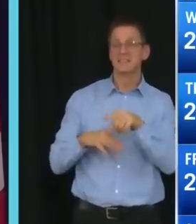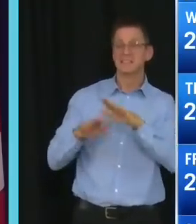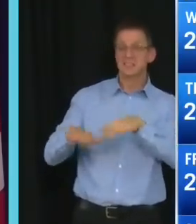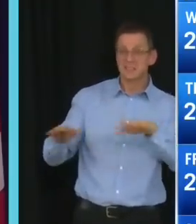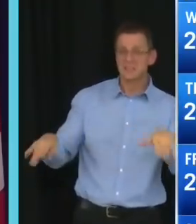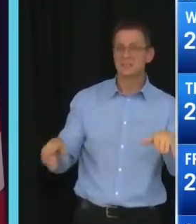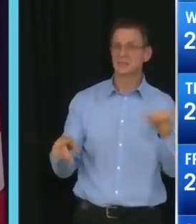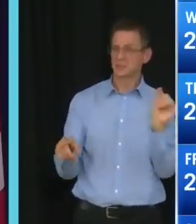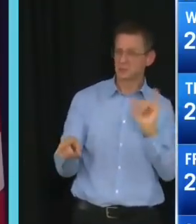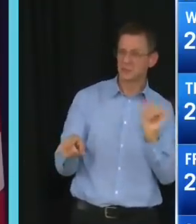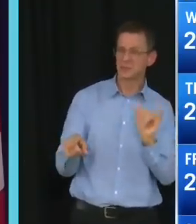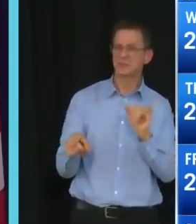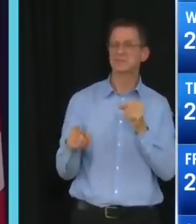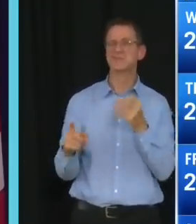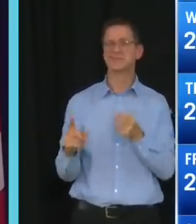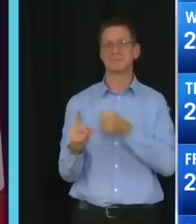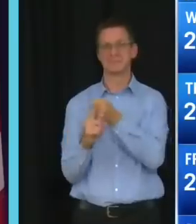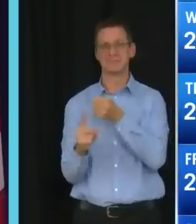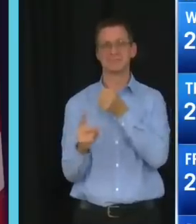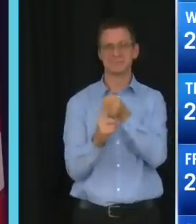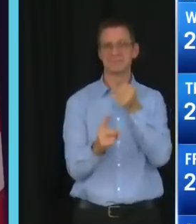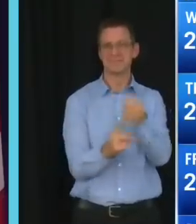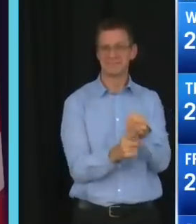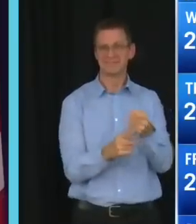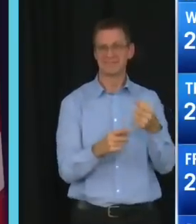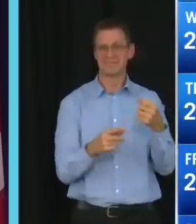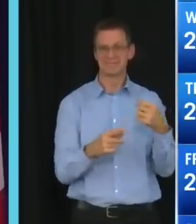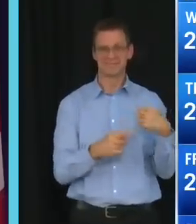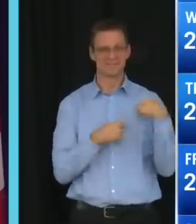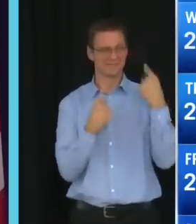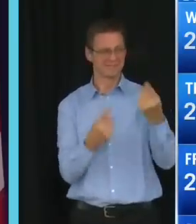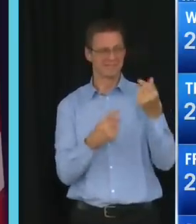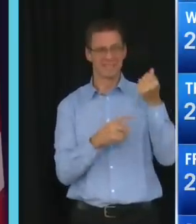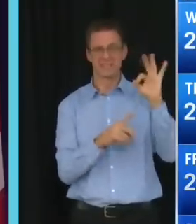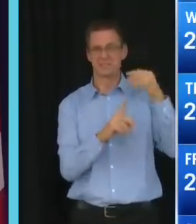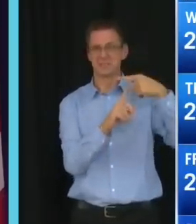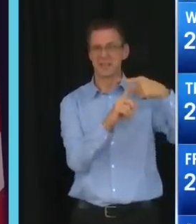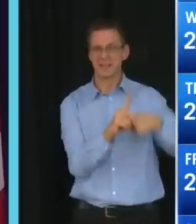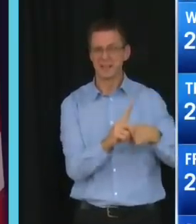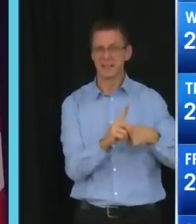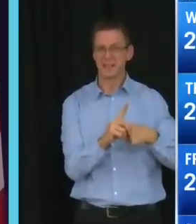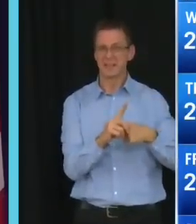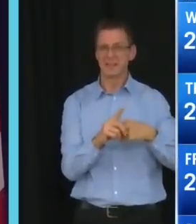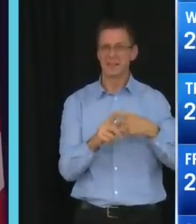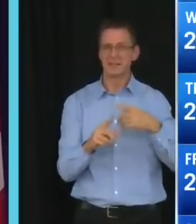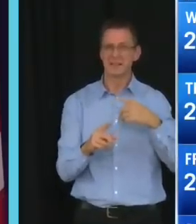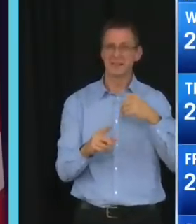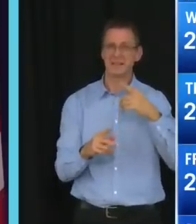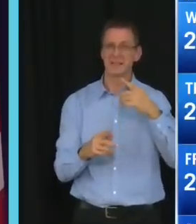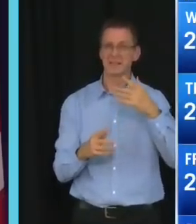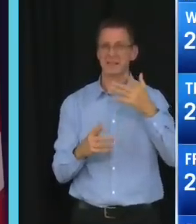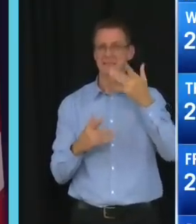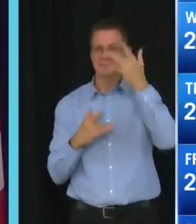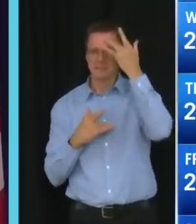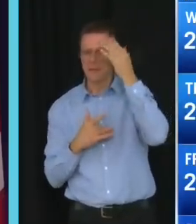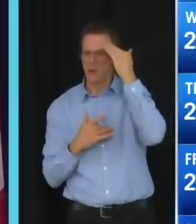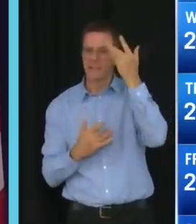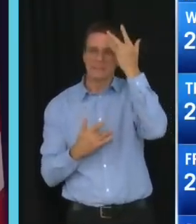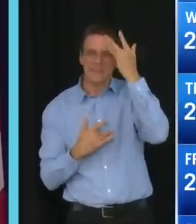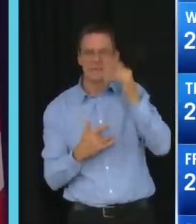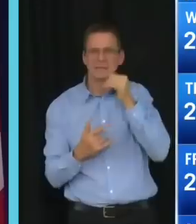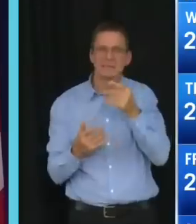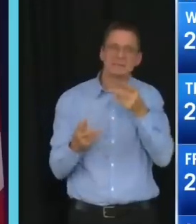disproportionately throughout the last 19 months, even though they are at the lowest risk of severe COVID outcomes. We'll also avoid